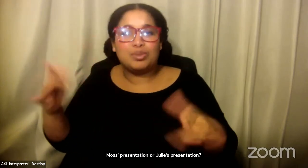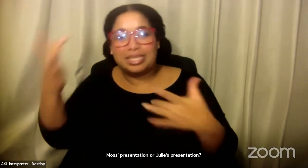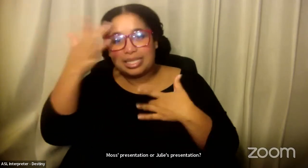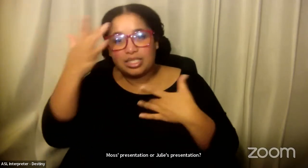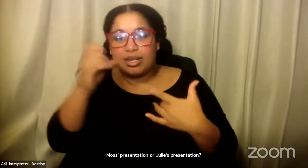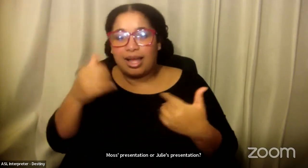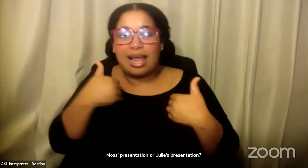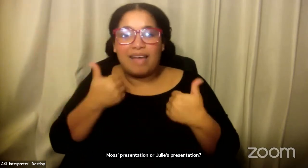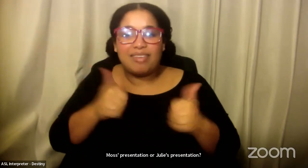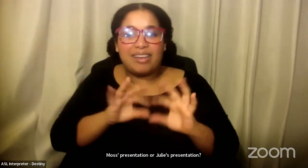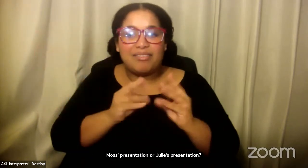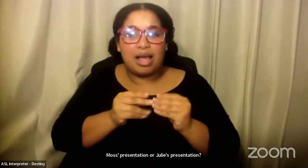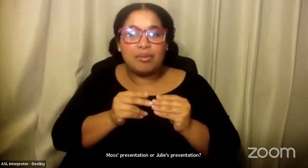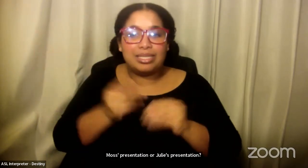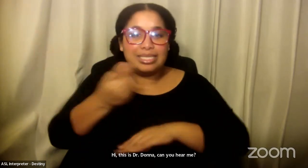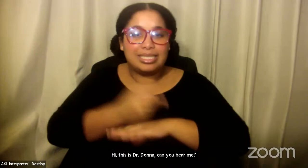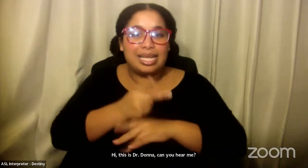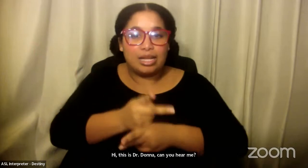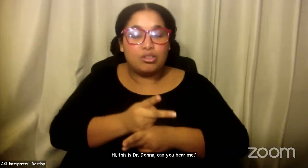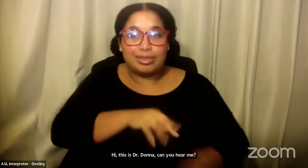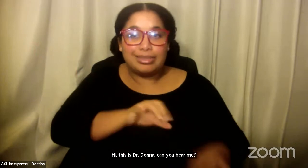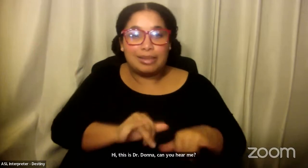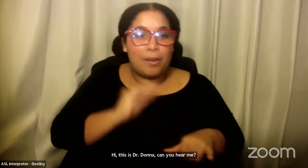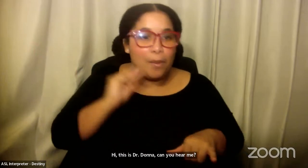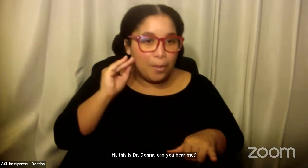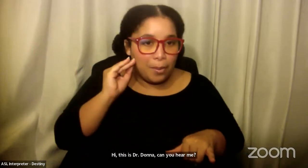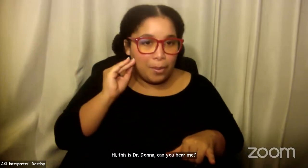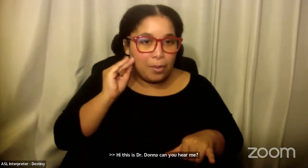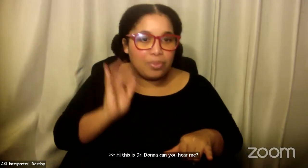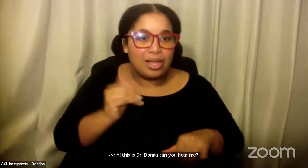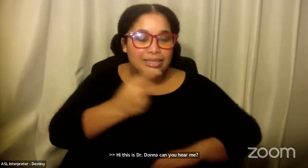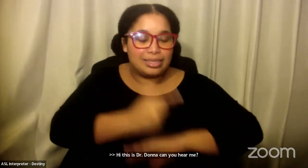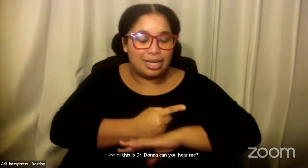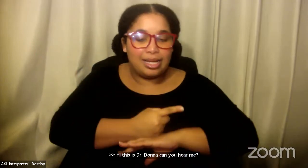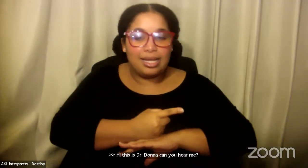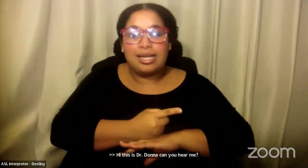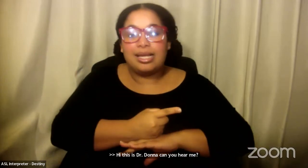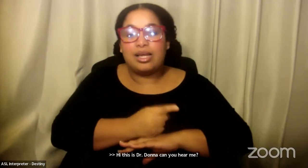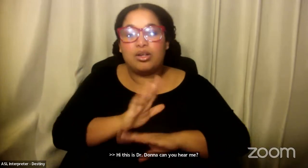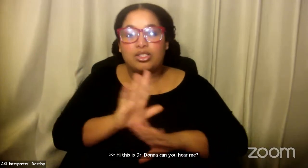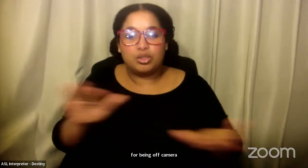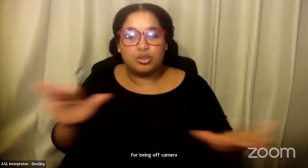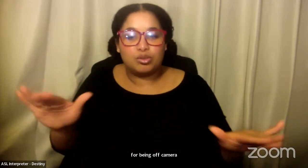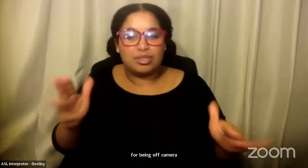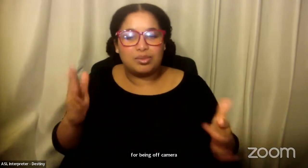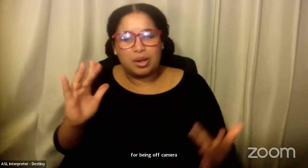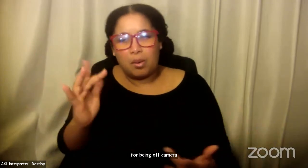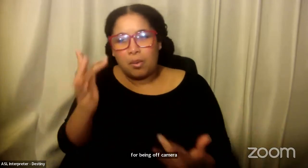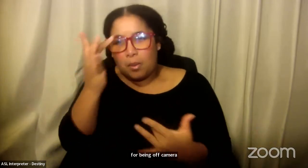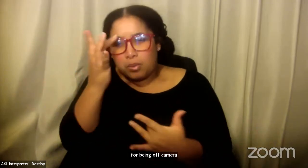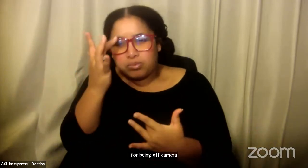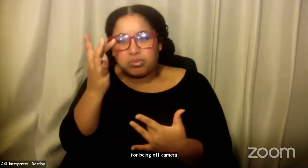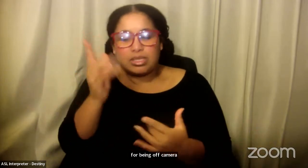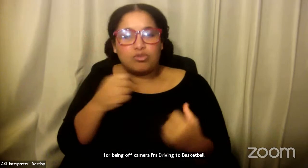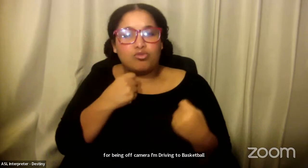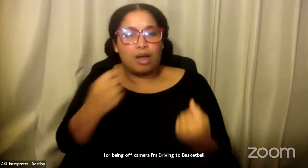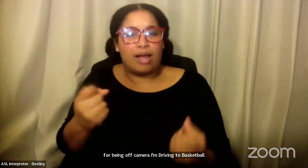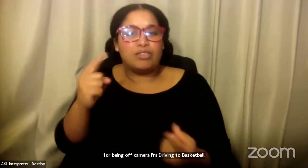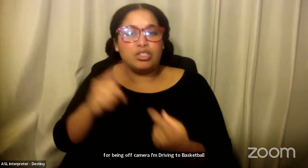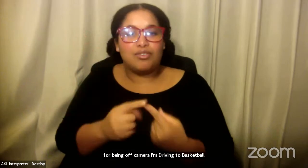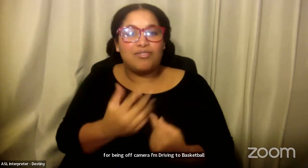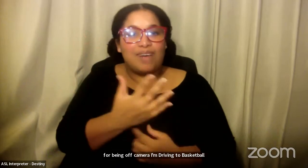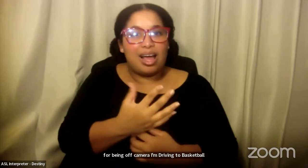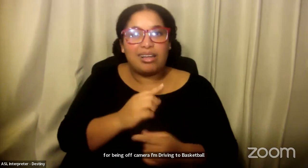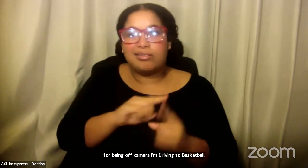didn't have any family daycare, so she had to stay home that day. And then her kids were super sick, and she had to drive to like 5 or